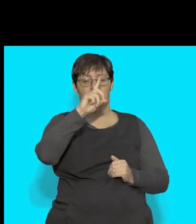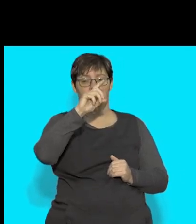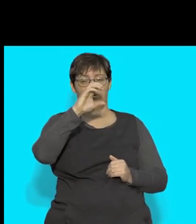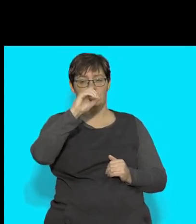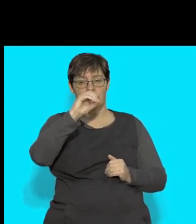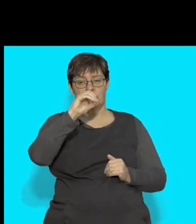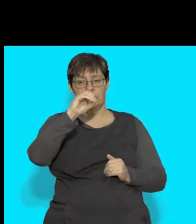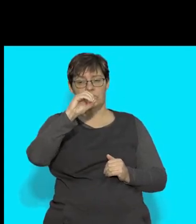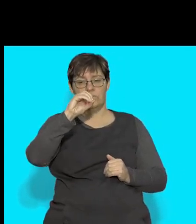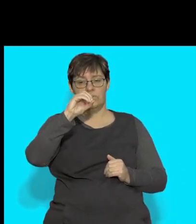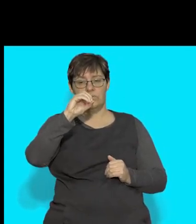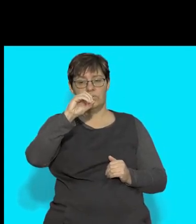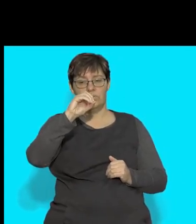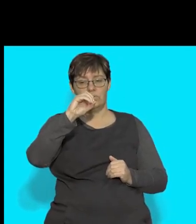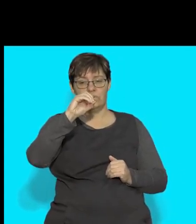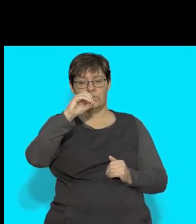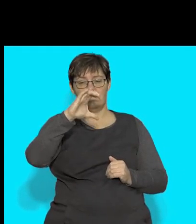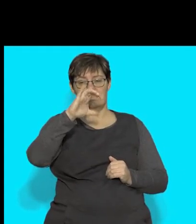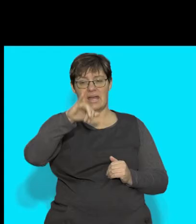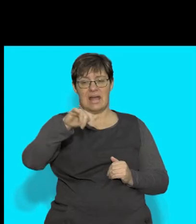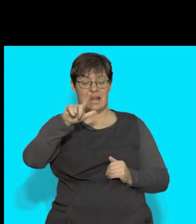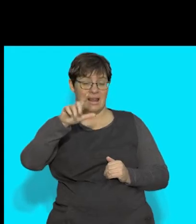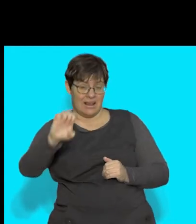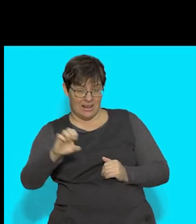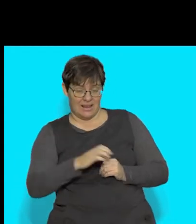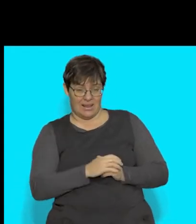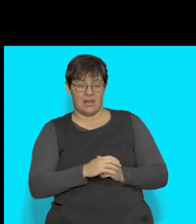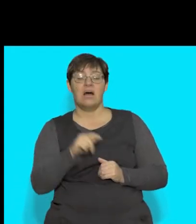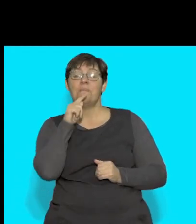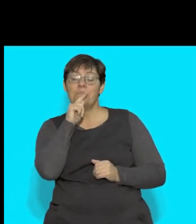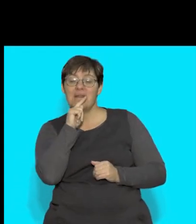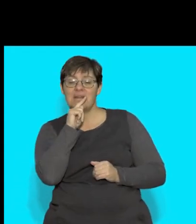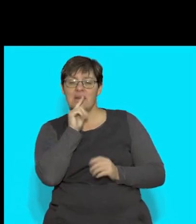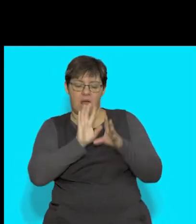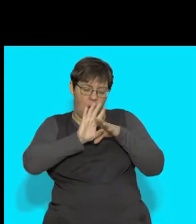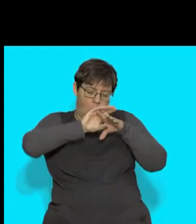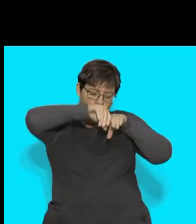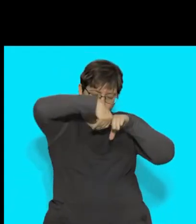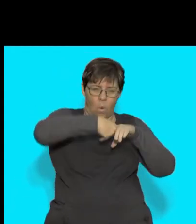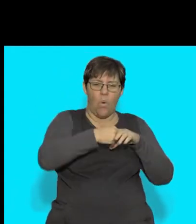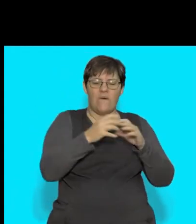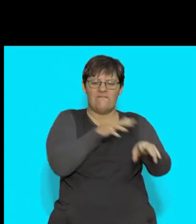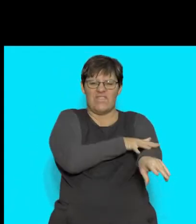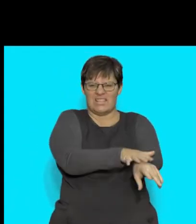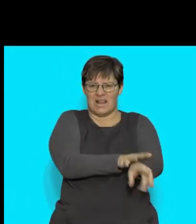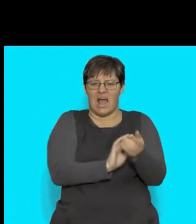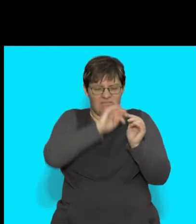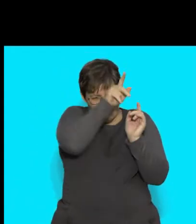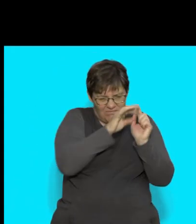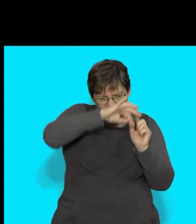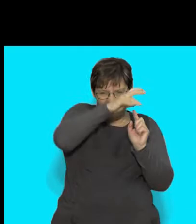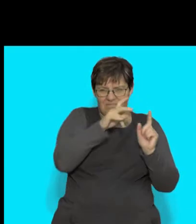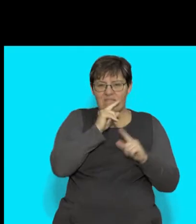a podocyte is, have a look. It's wrapped around the blood vessel, and it has all these